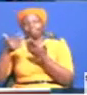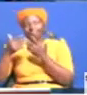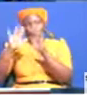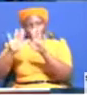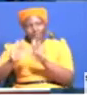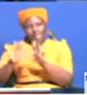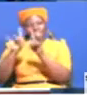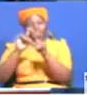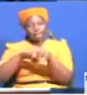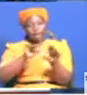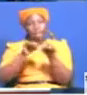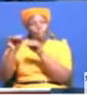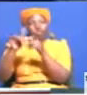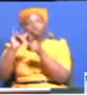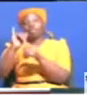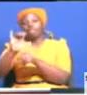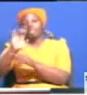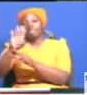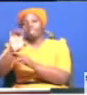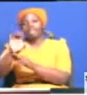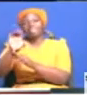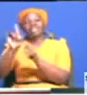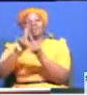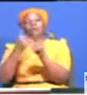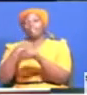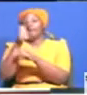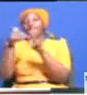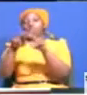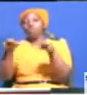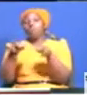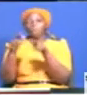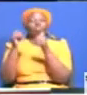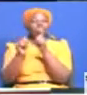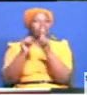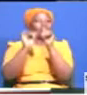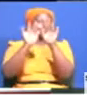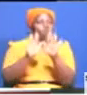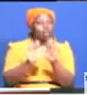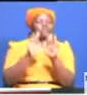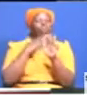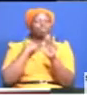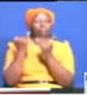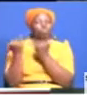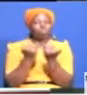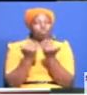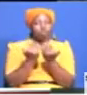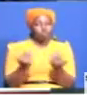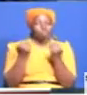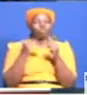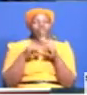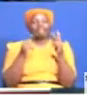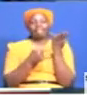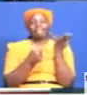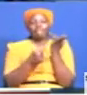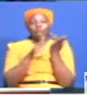also important. Like for example, we want to introduce children to an array of pre-technical, career studies and pre-technical. So a room